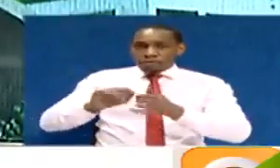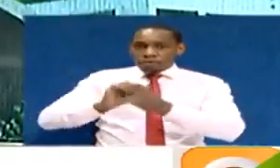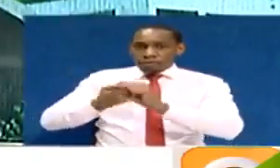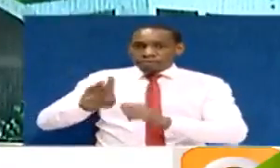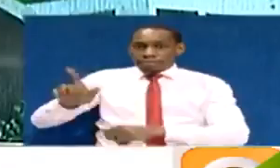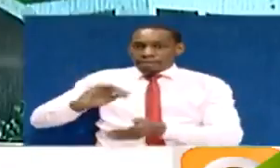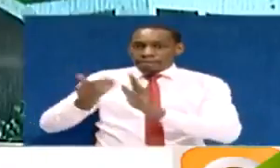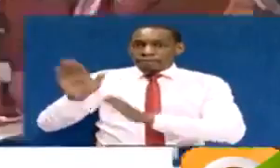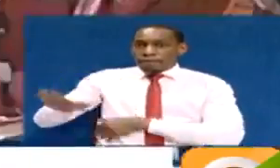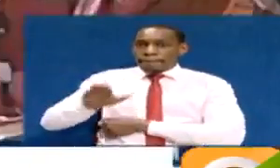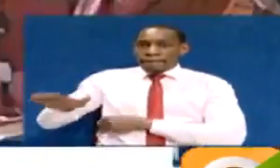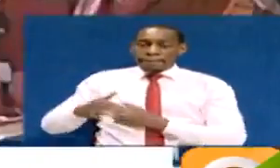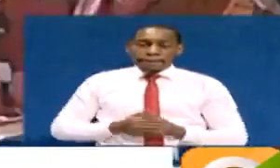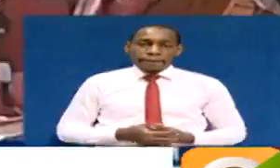House.